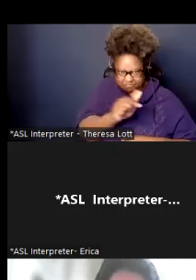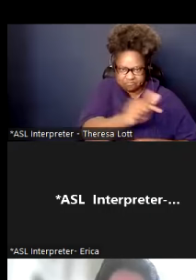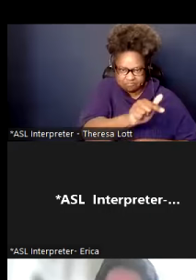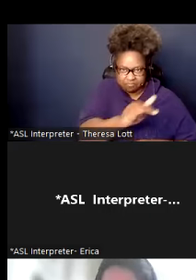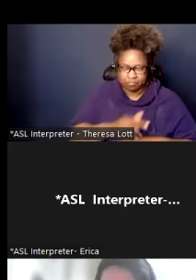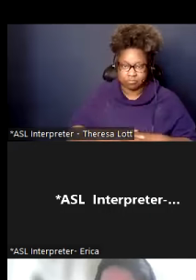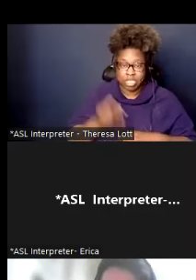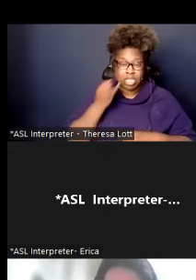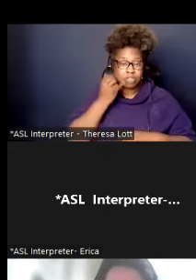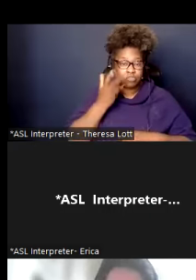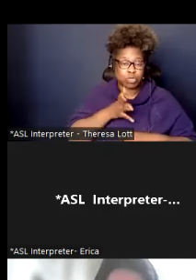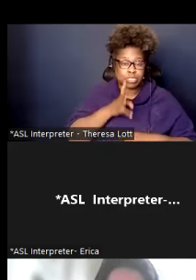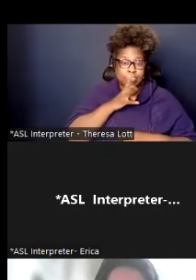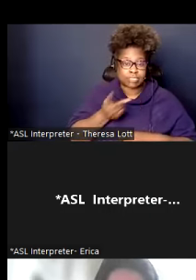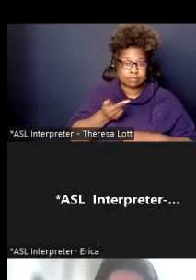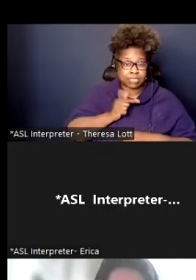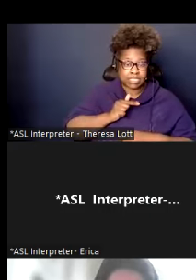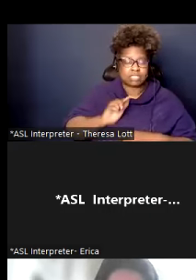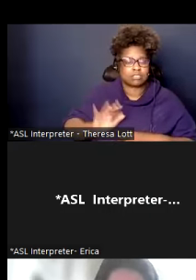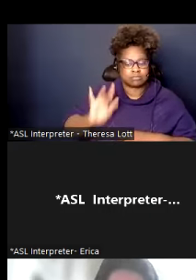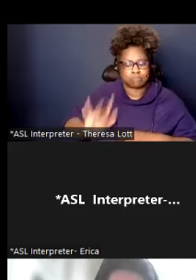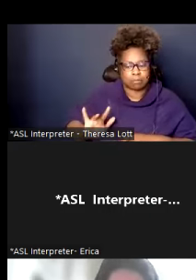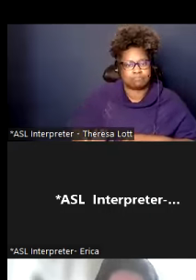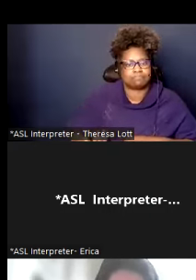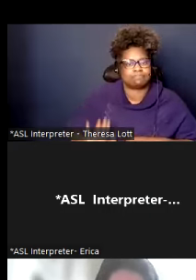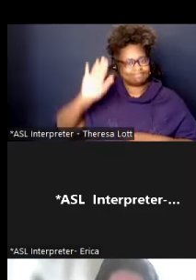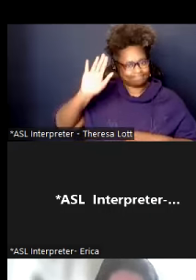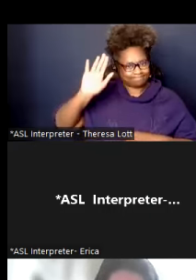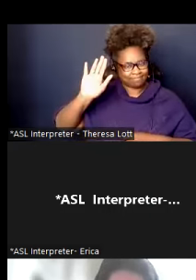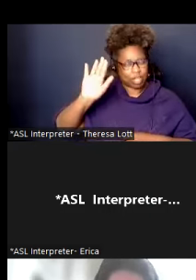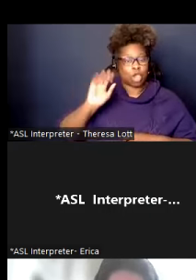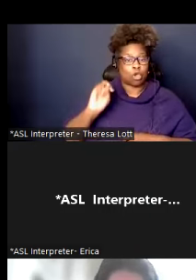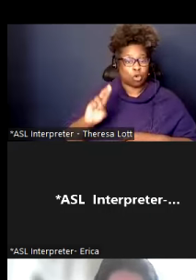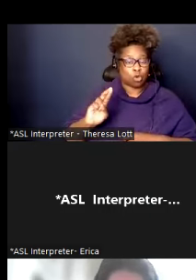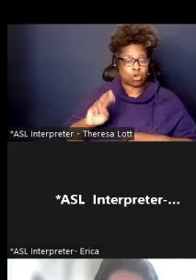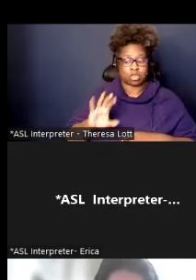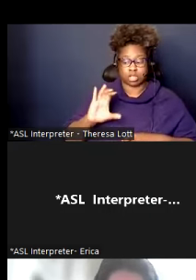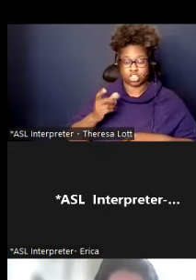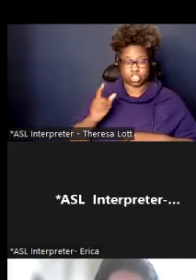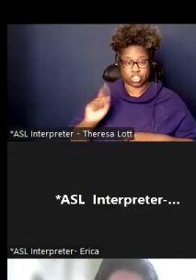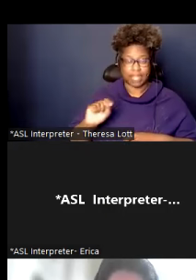Zoom or type the word stack into the chat.